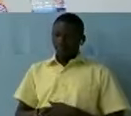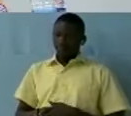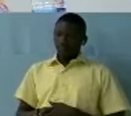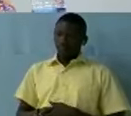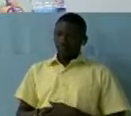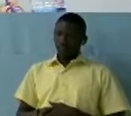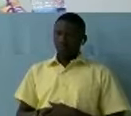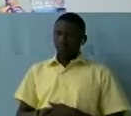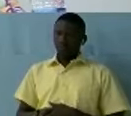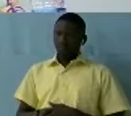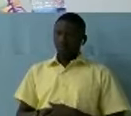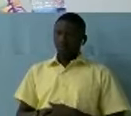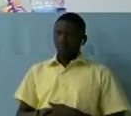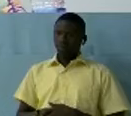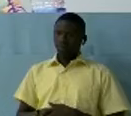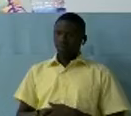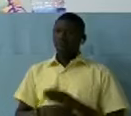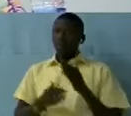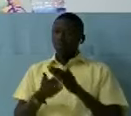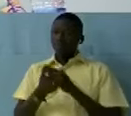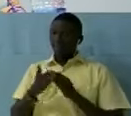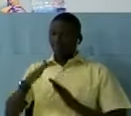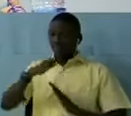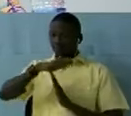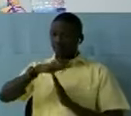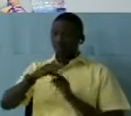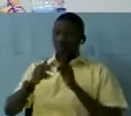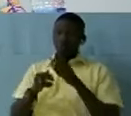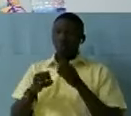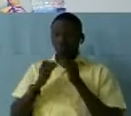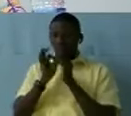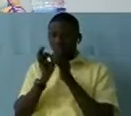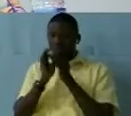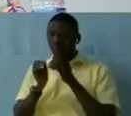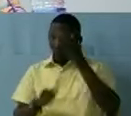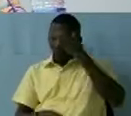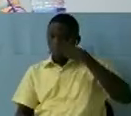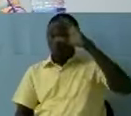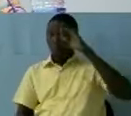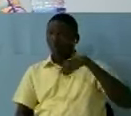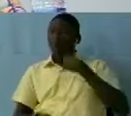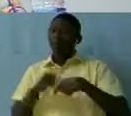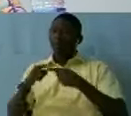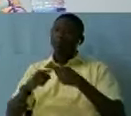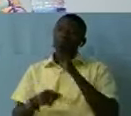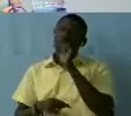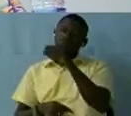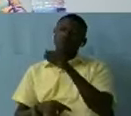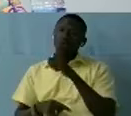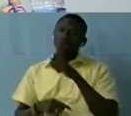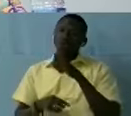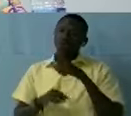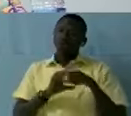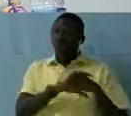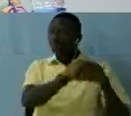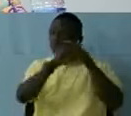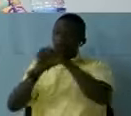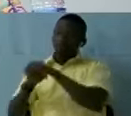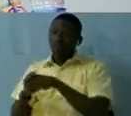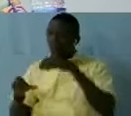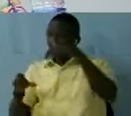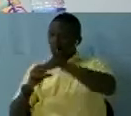daha wuchewla. Before the break, you told the commission about your admission to the said alternative program. Jan limbita o